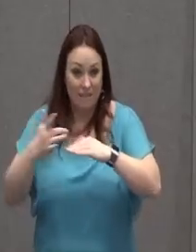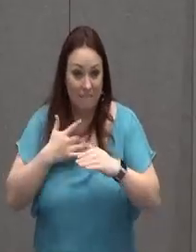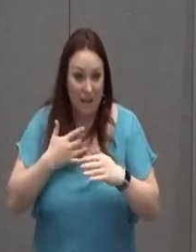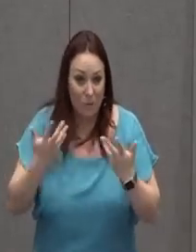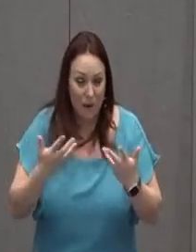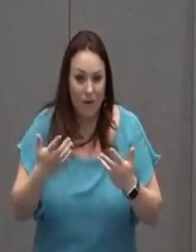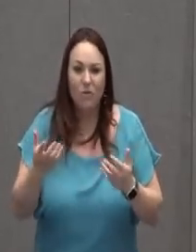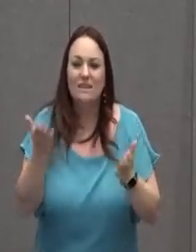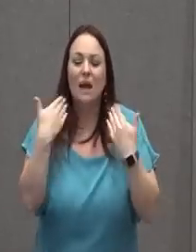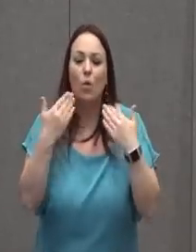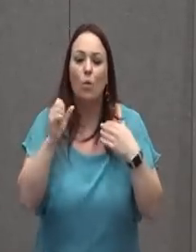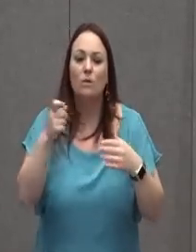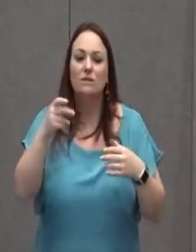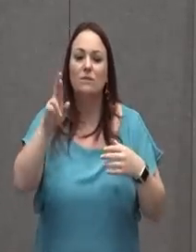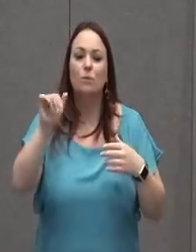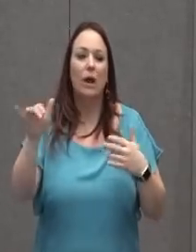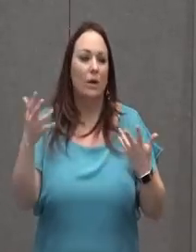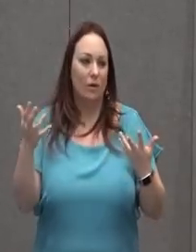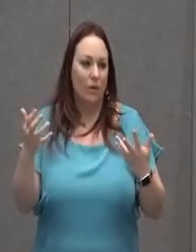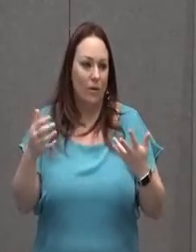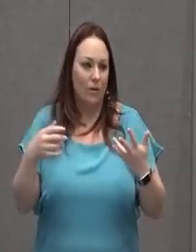spray was?